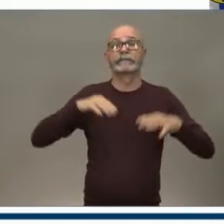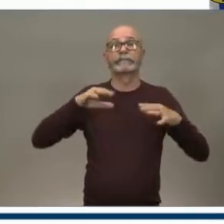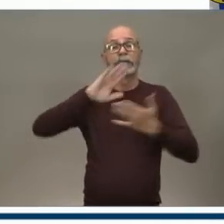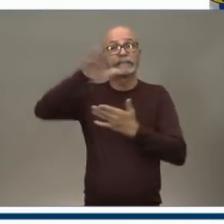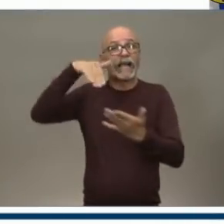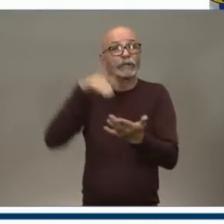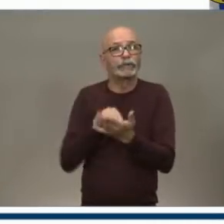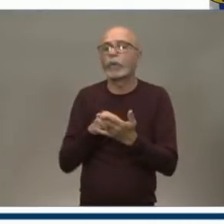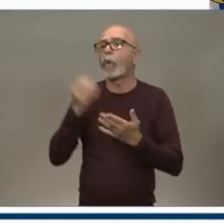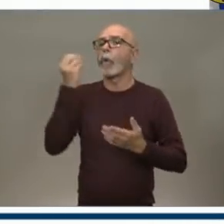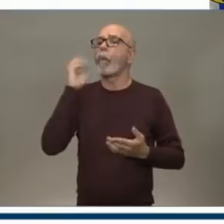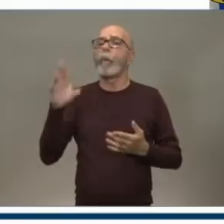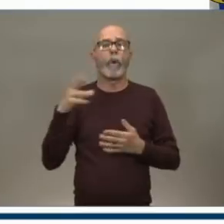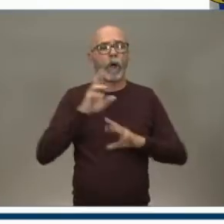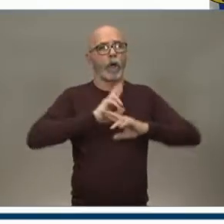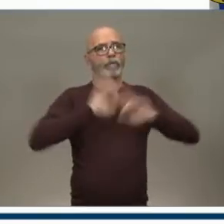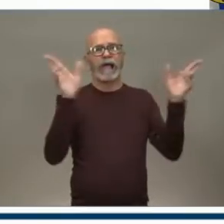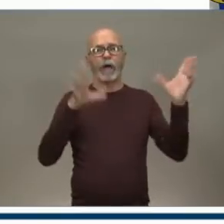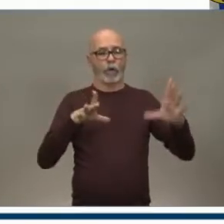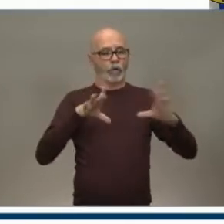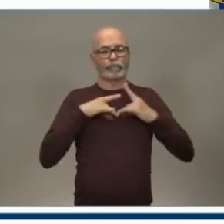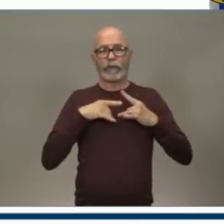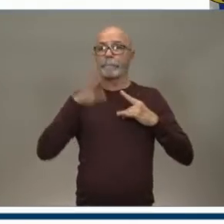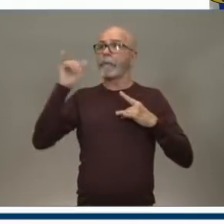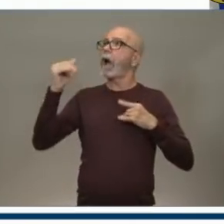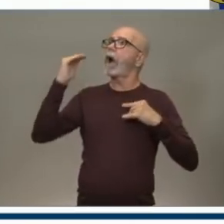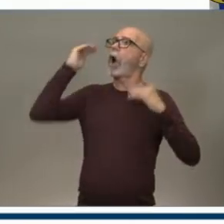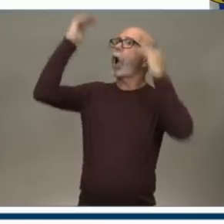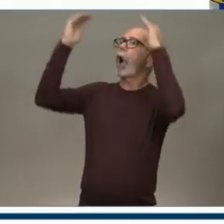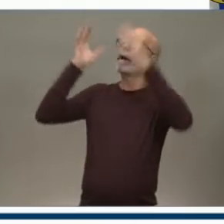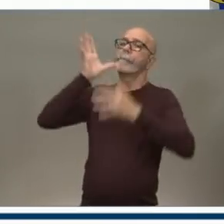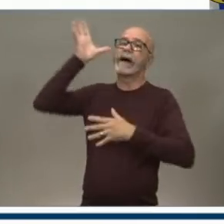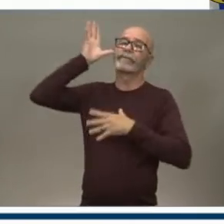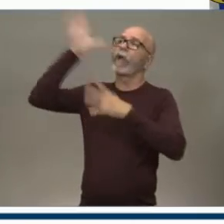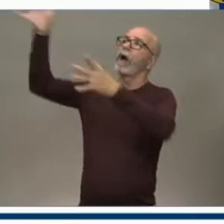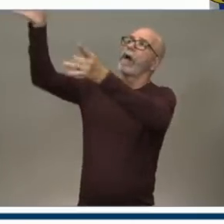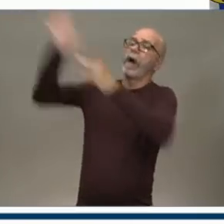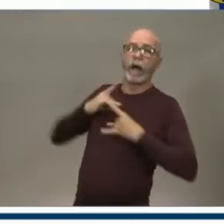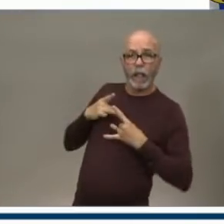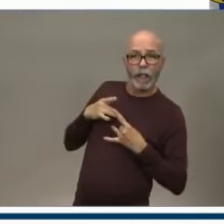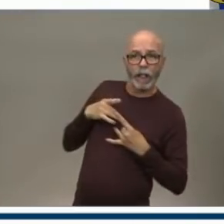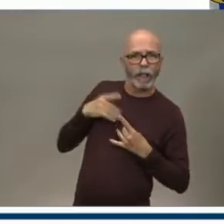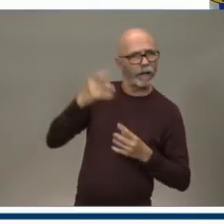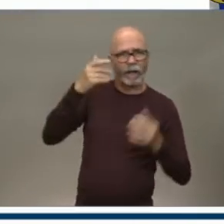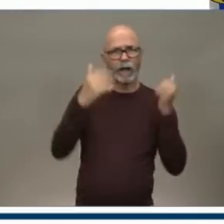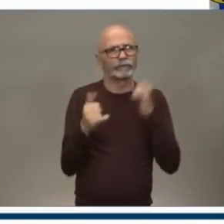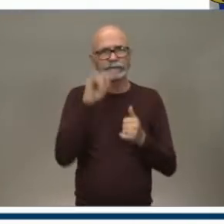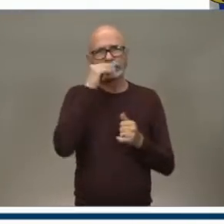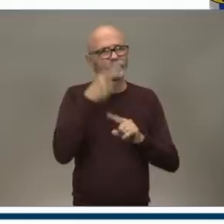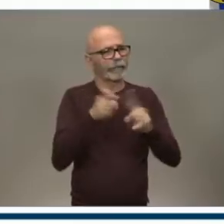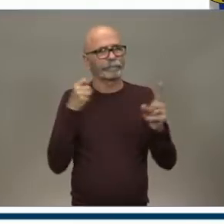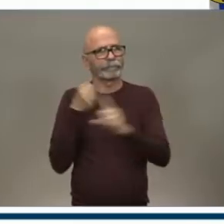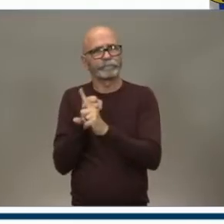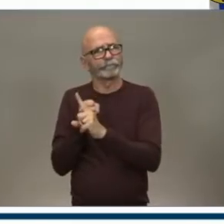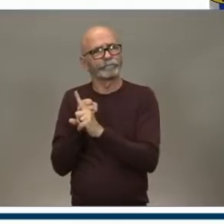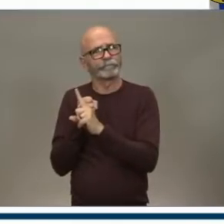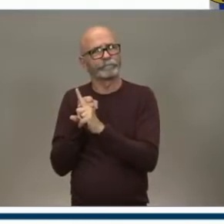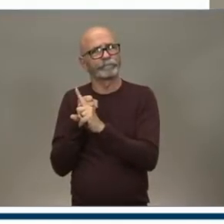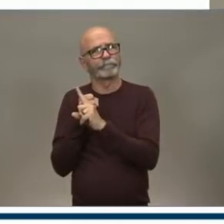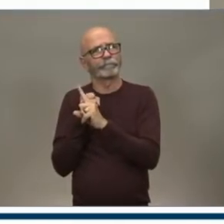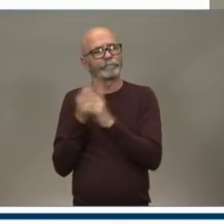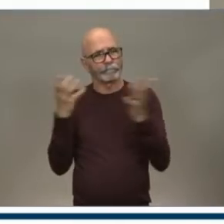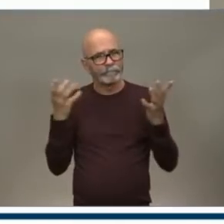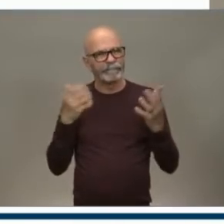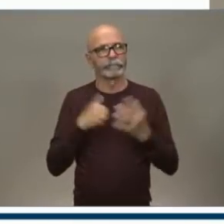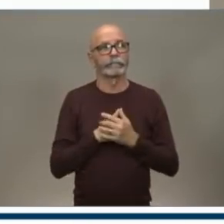who, may have worked in that same geographic East Dartmouth area? So there's not. When I was briefed